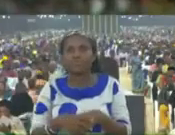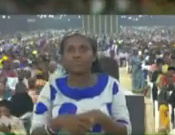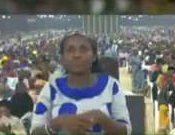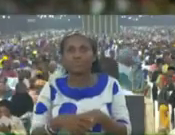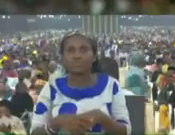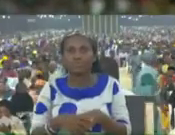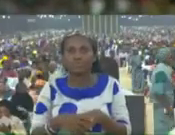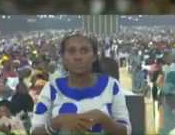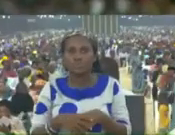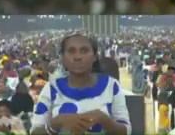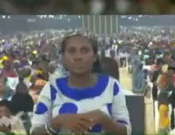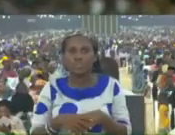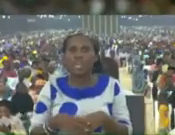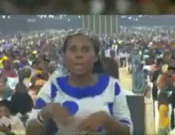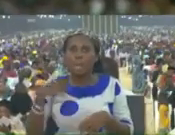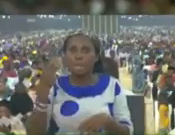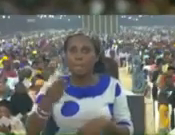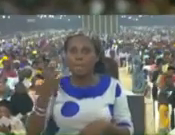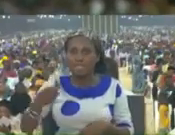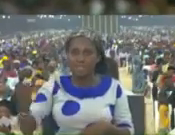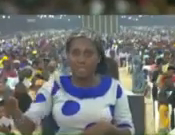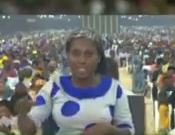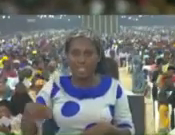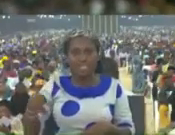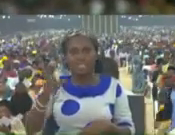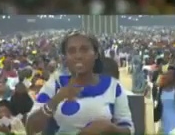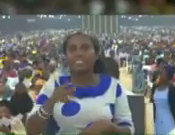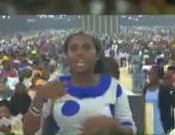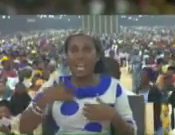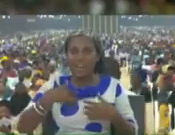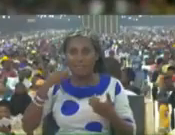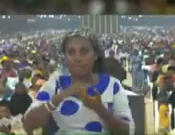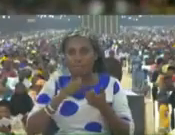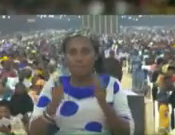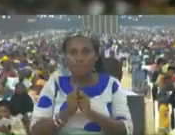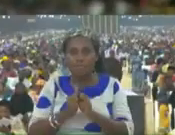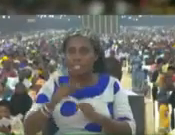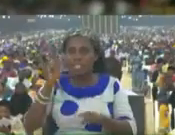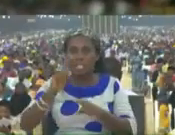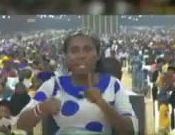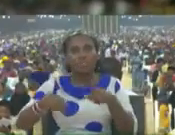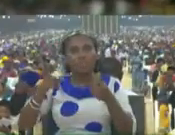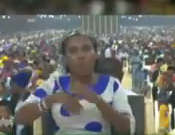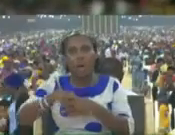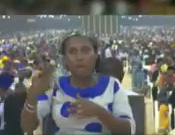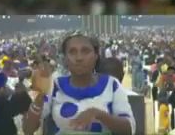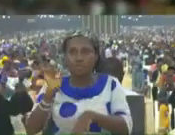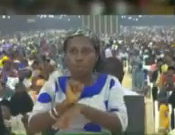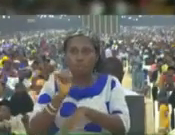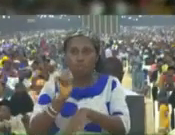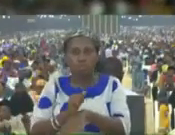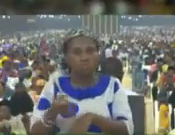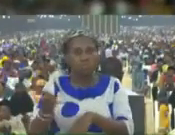Materially, they were under siege. But they couldn't go out to work, so they had no money.